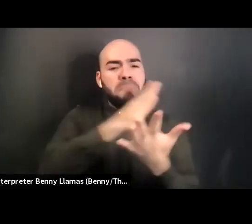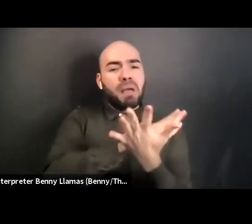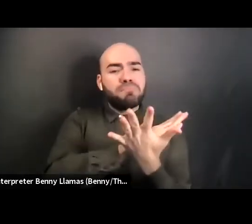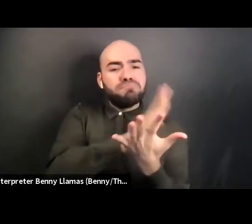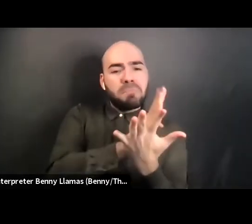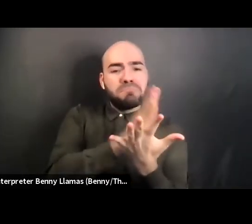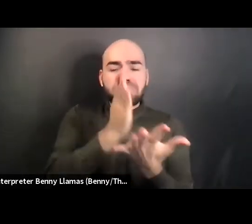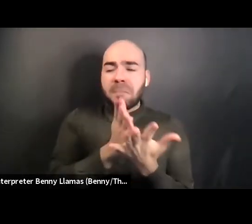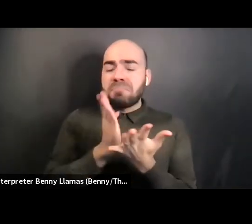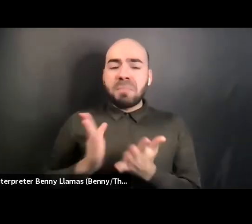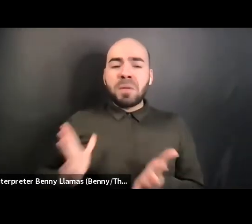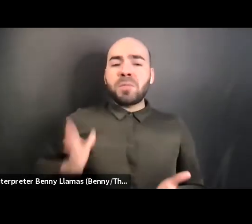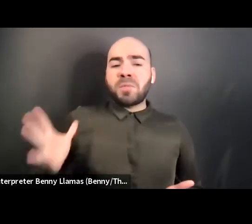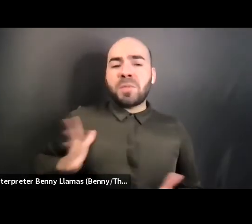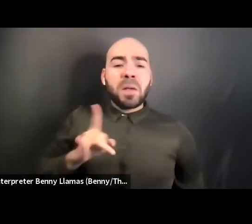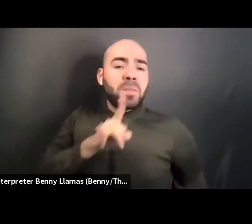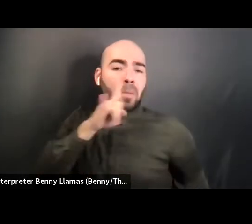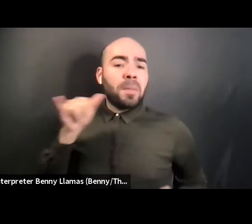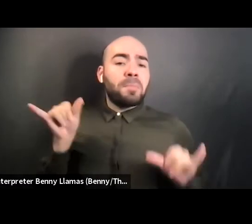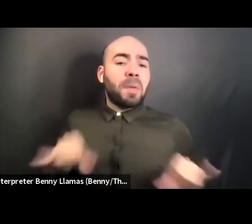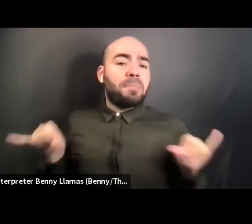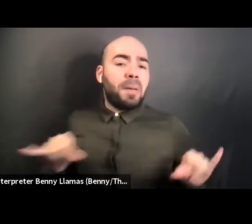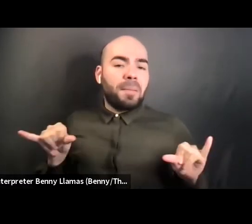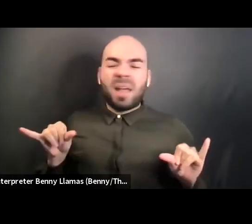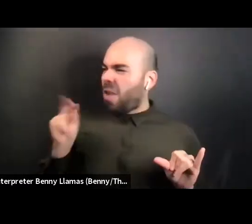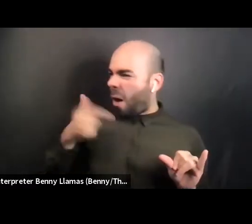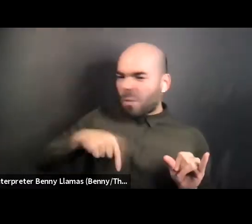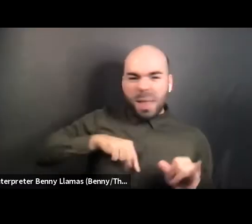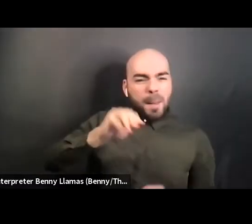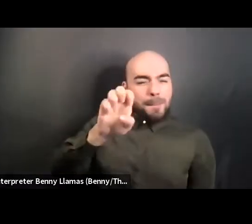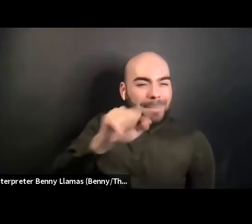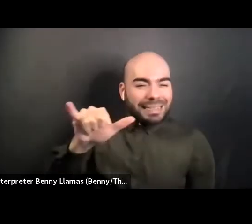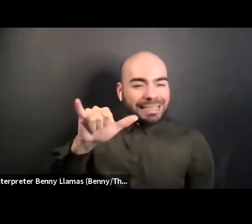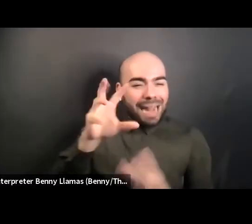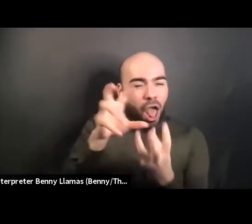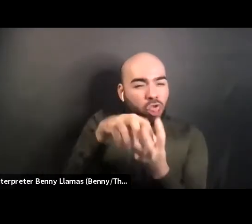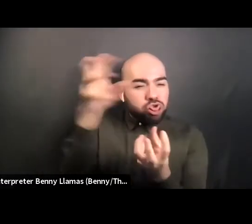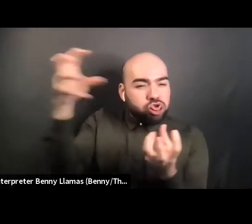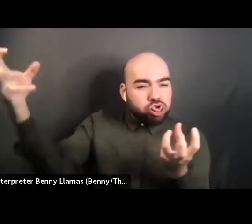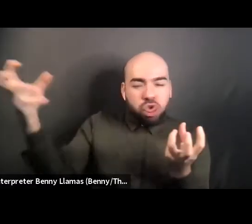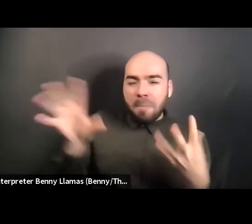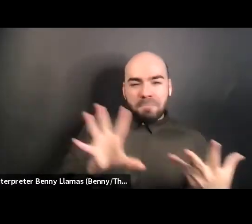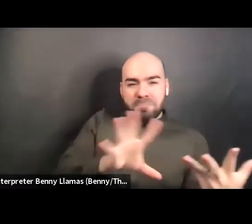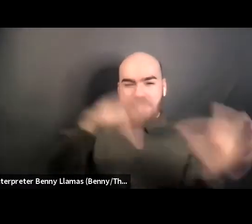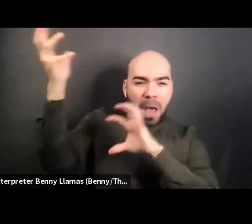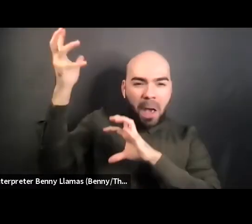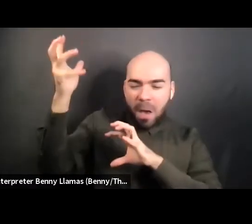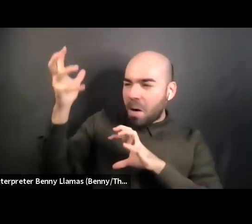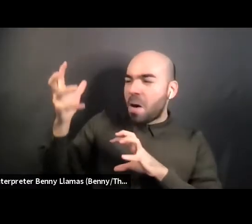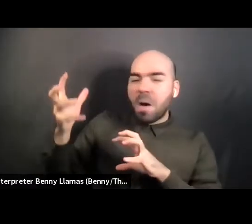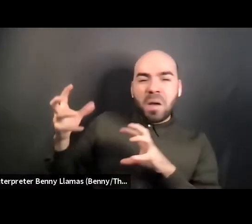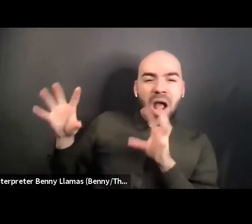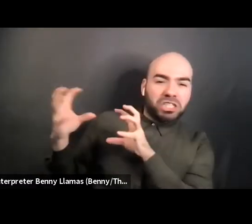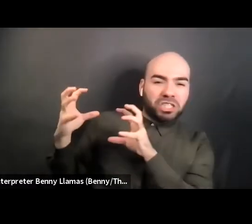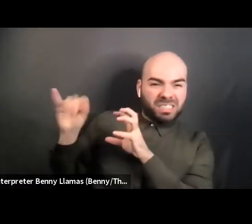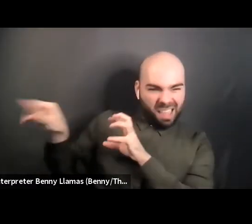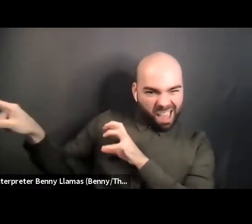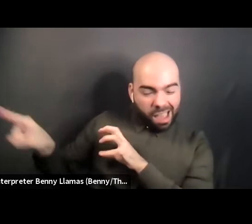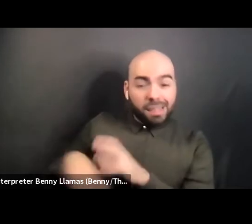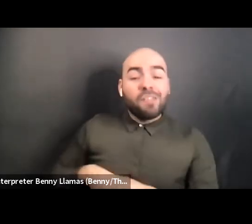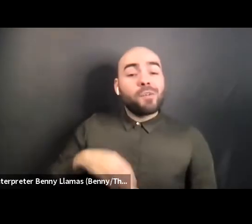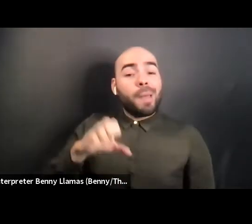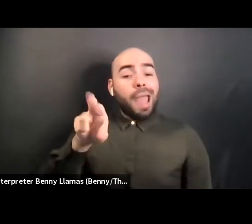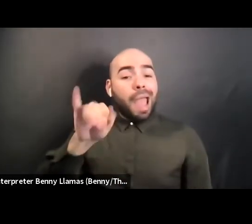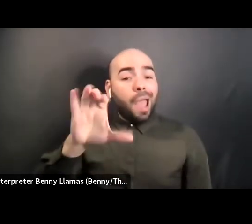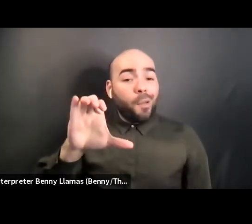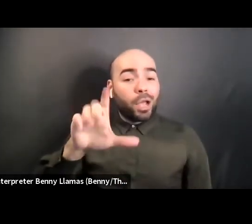And this conversation for me as well wants to rhyme with the offerings from yesterday's plenary by Eric Liu from Citizen University,